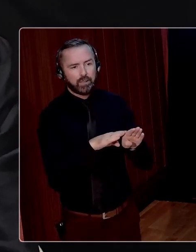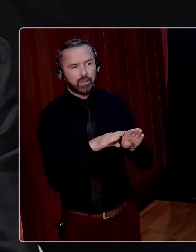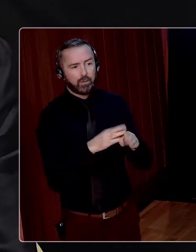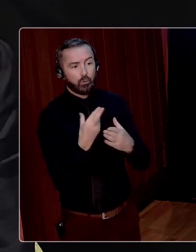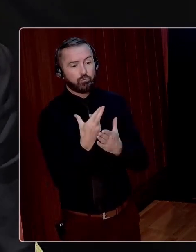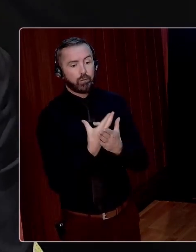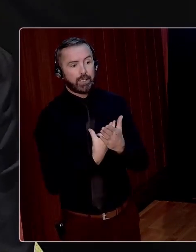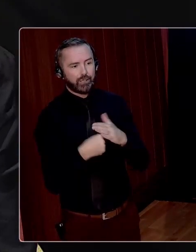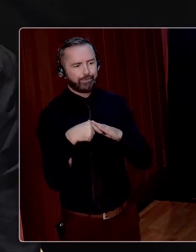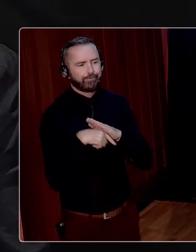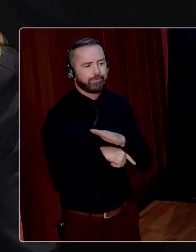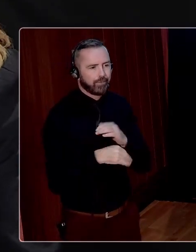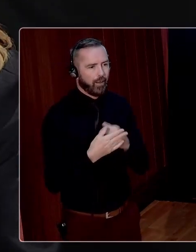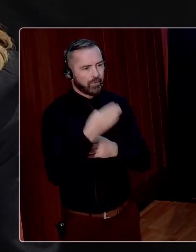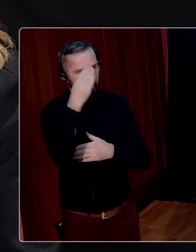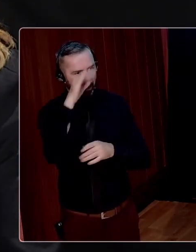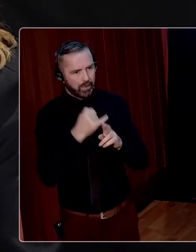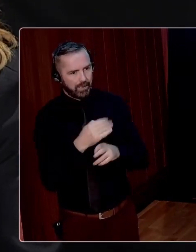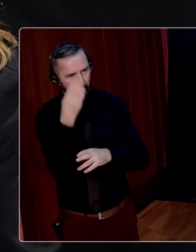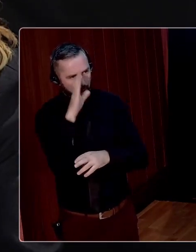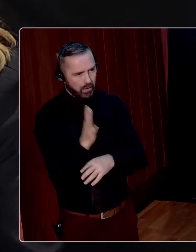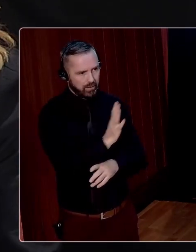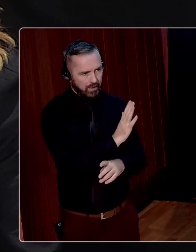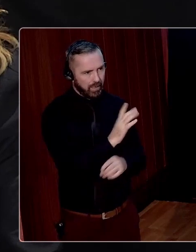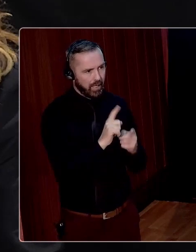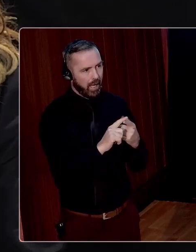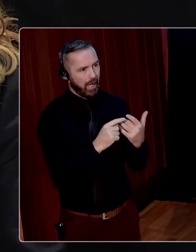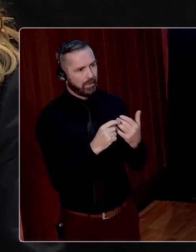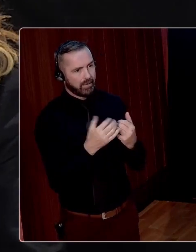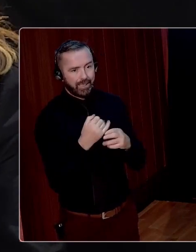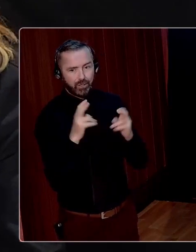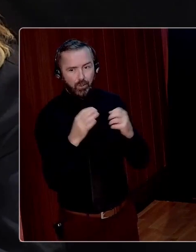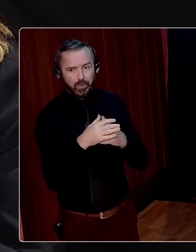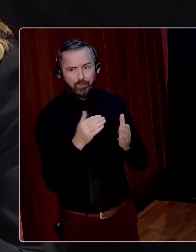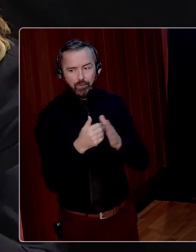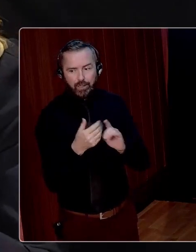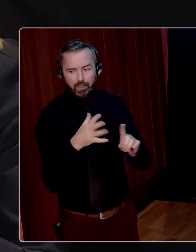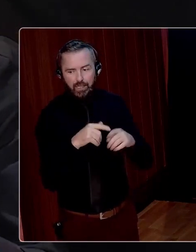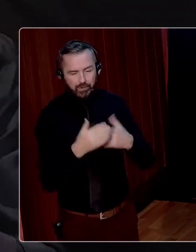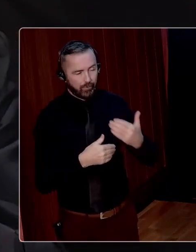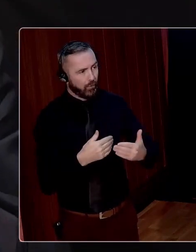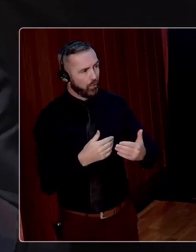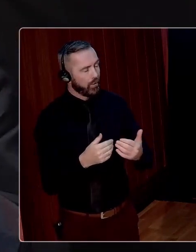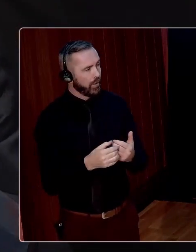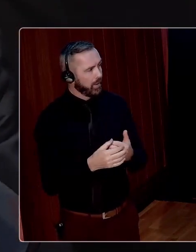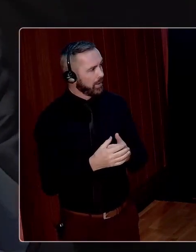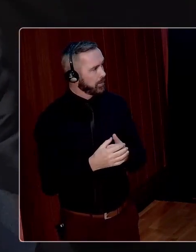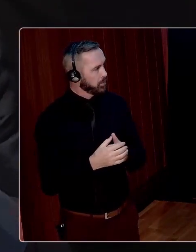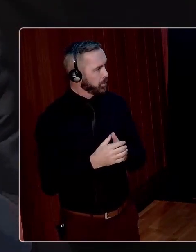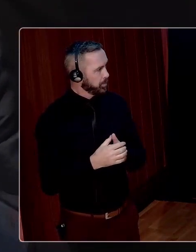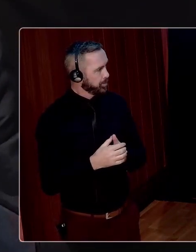the richness of the language in the Gaeltacht and also those places in terms of technologies and so forth,